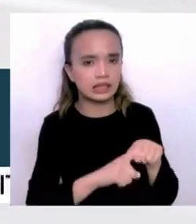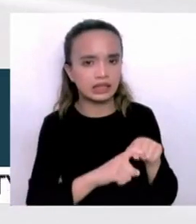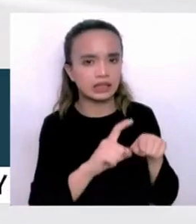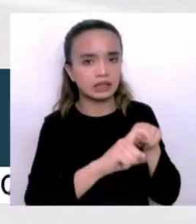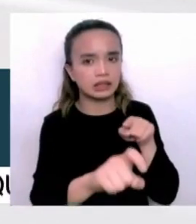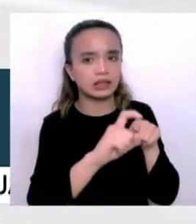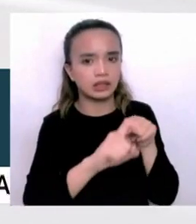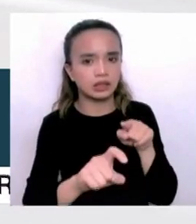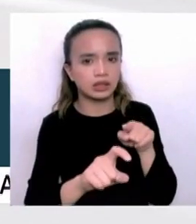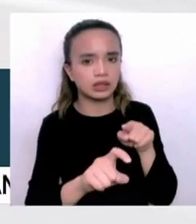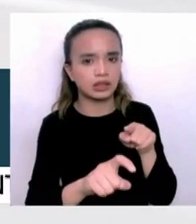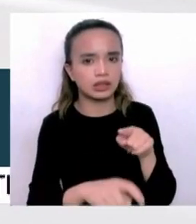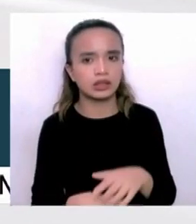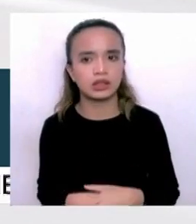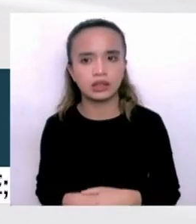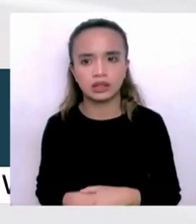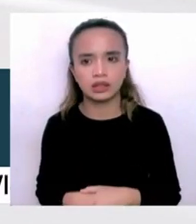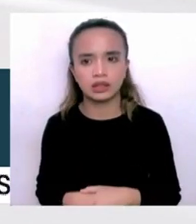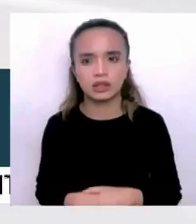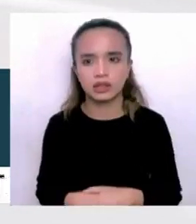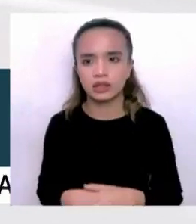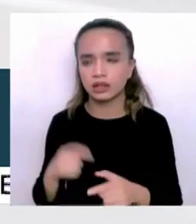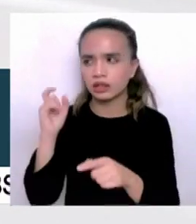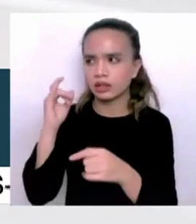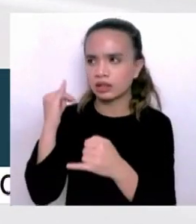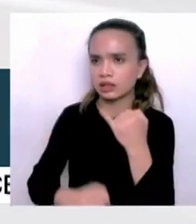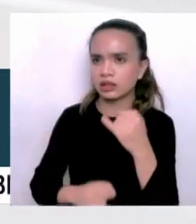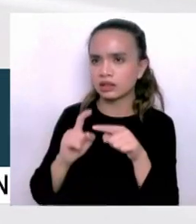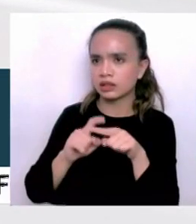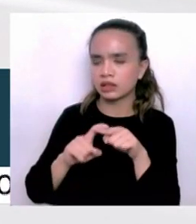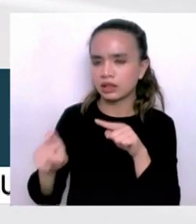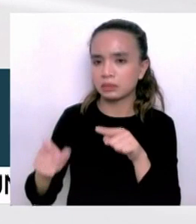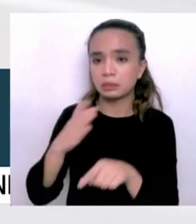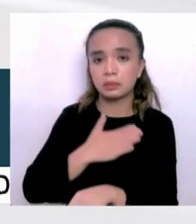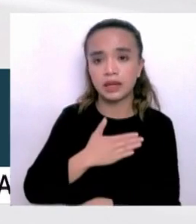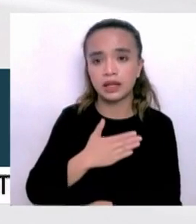sent. Well, the last text message is